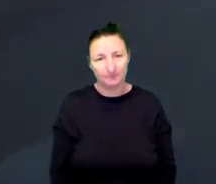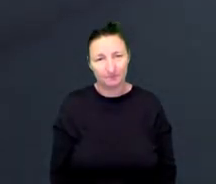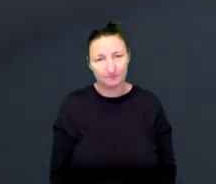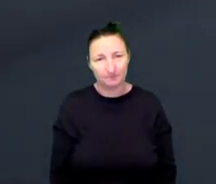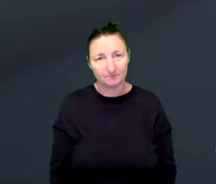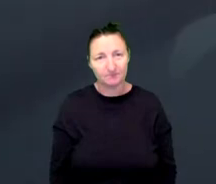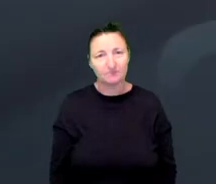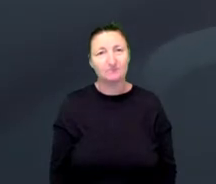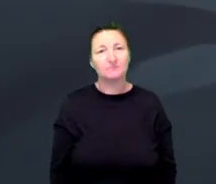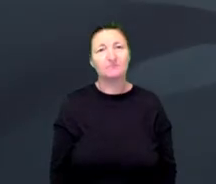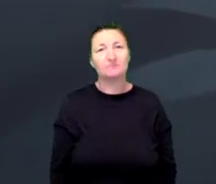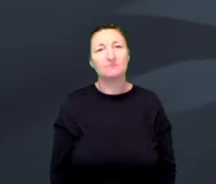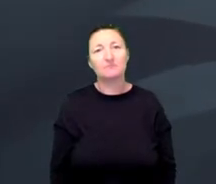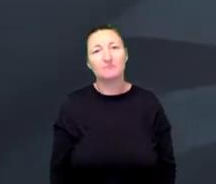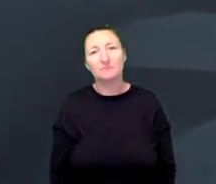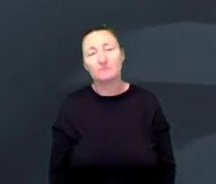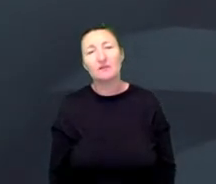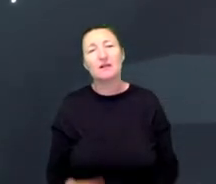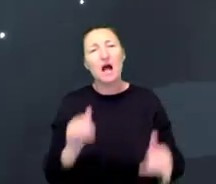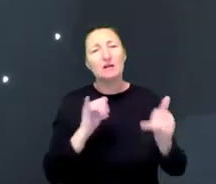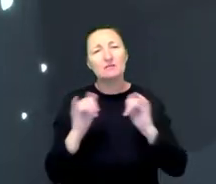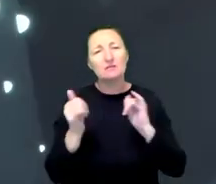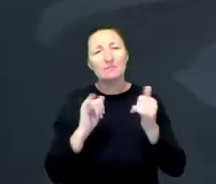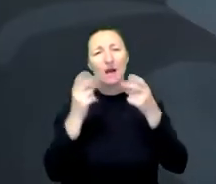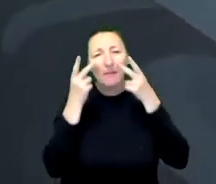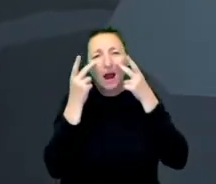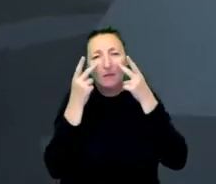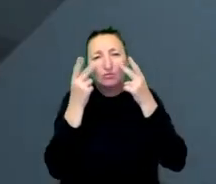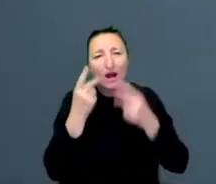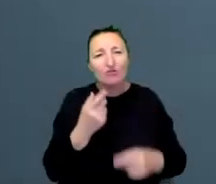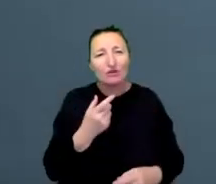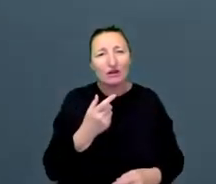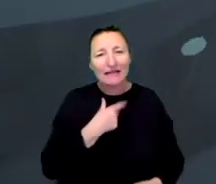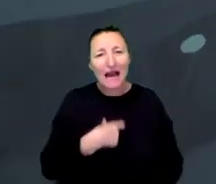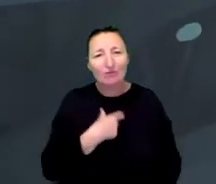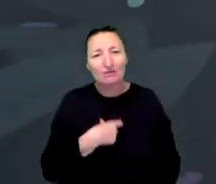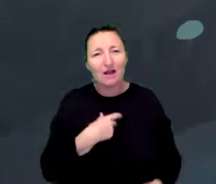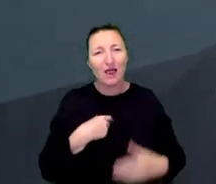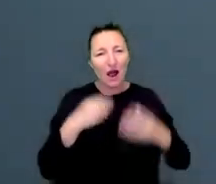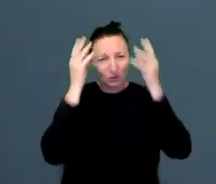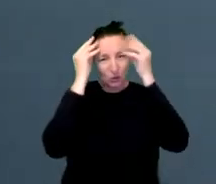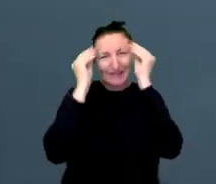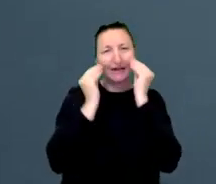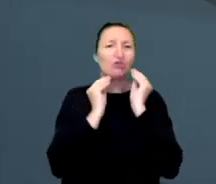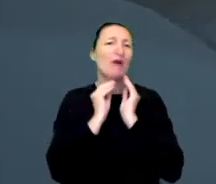one's low enough. Sometimes the librarian likes to decorate themselves with Wait, the maybe that one there.